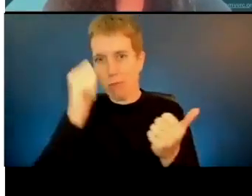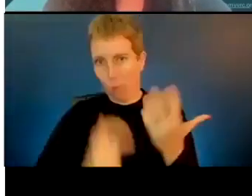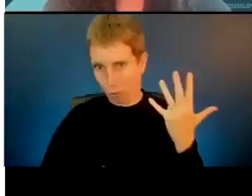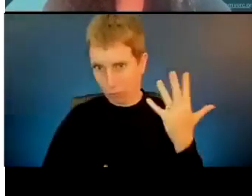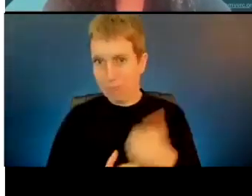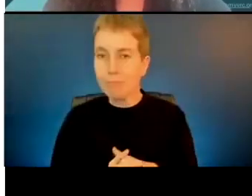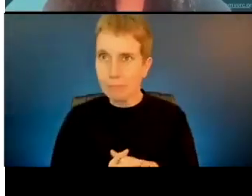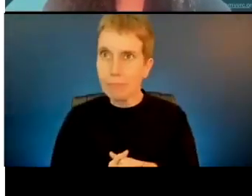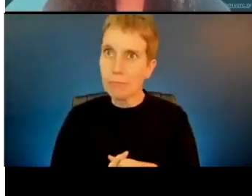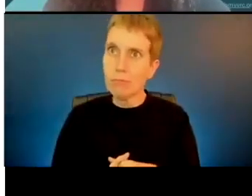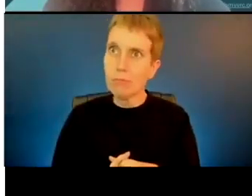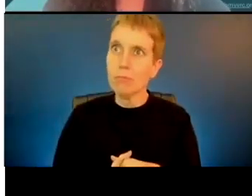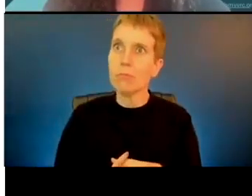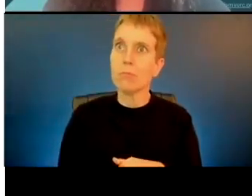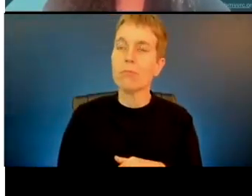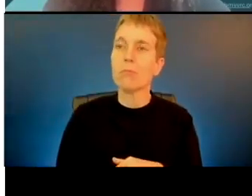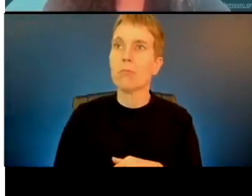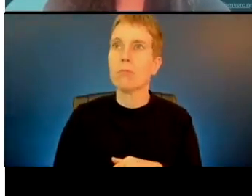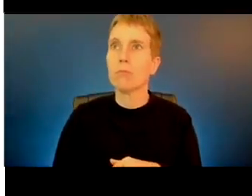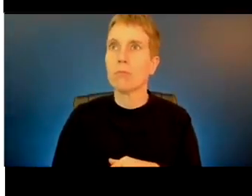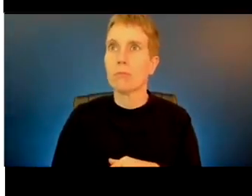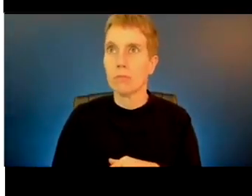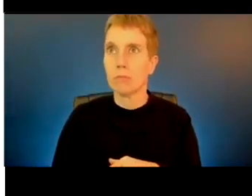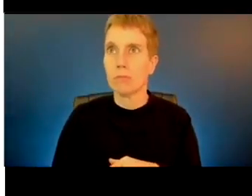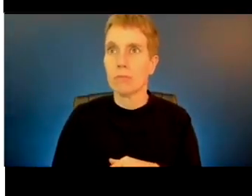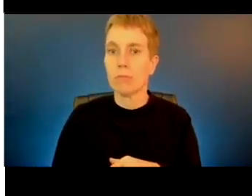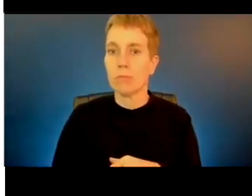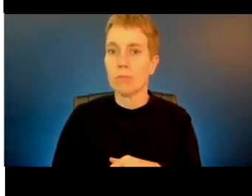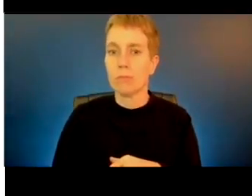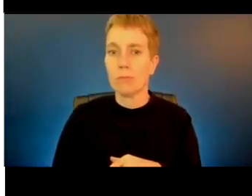it's unanticipated, it's often